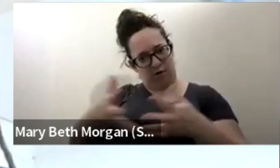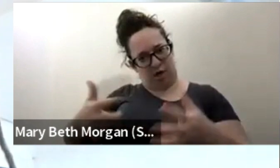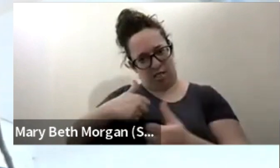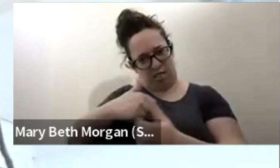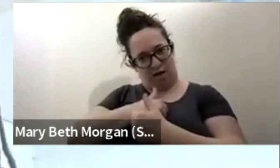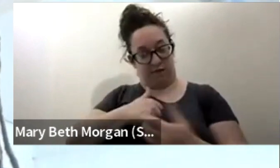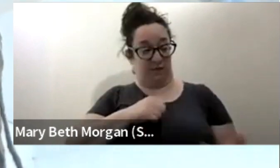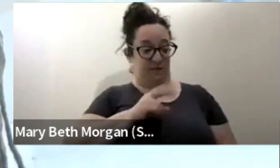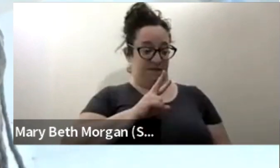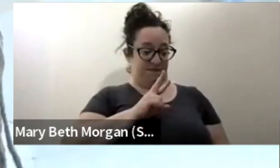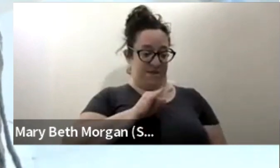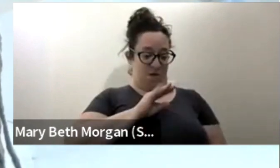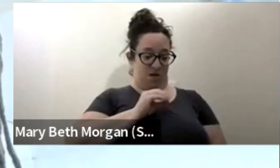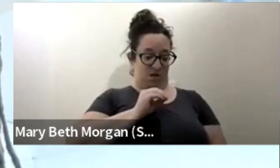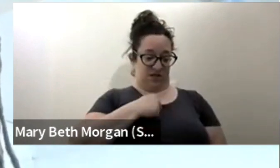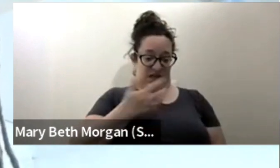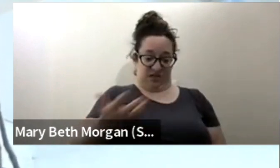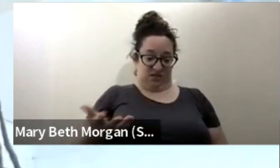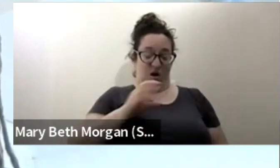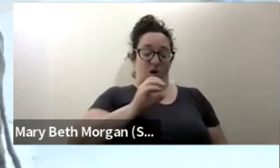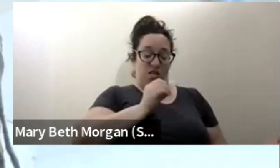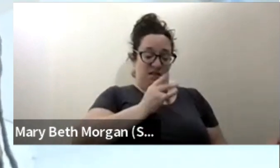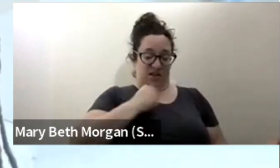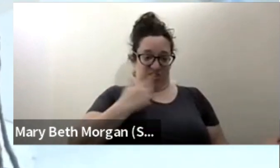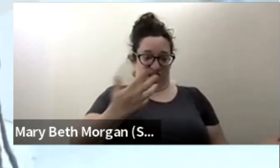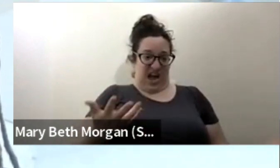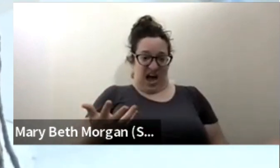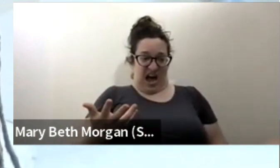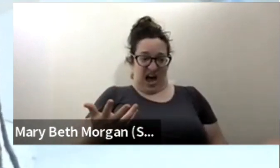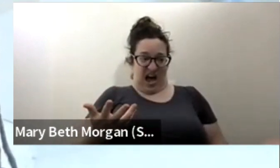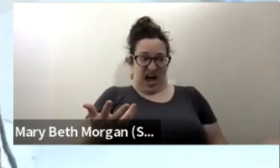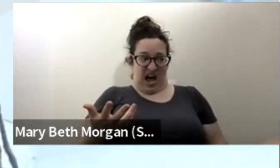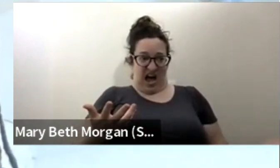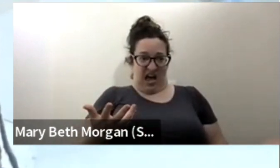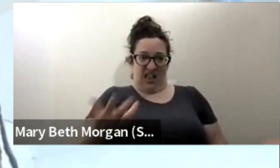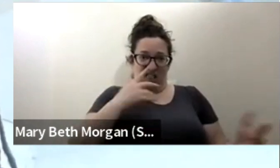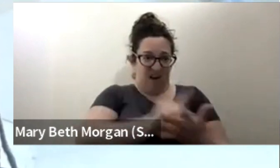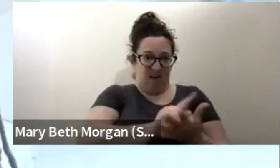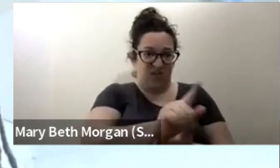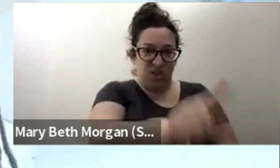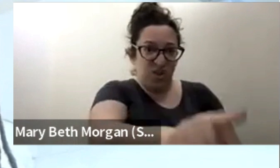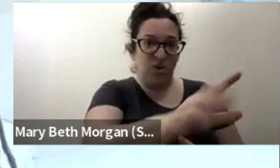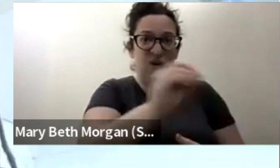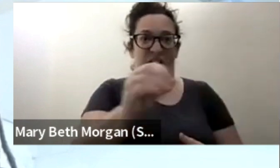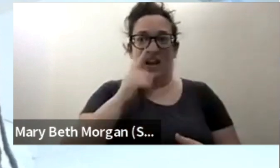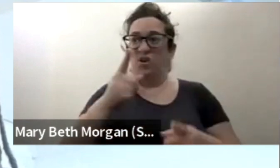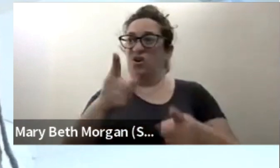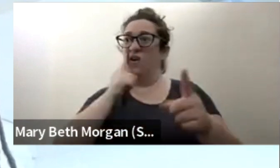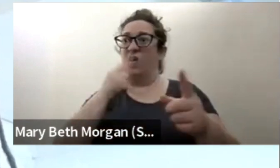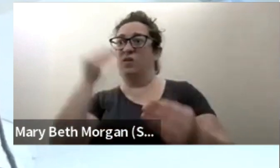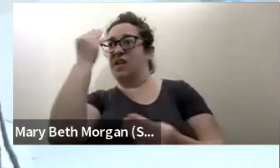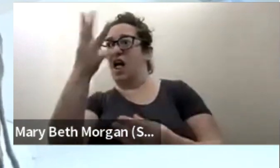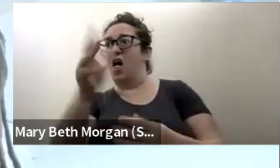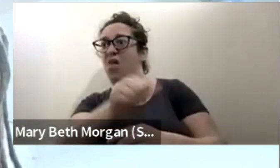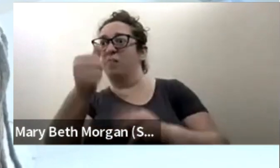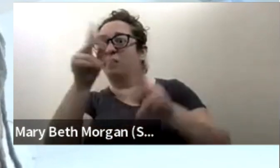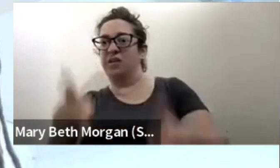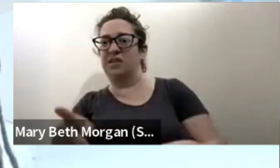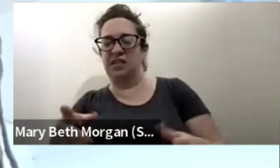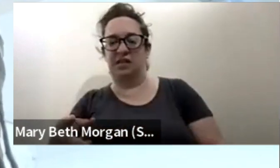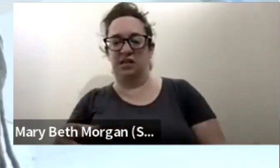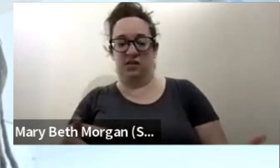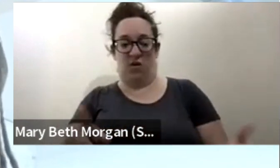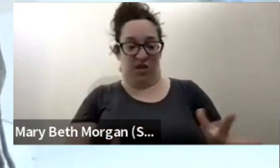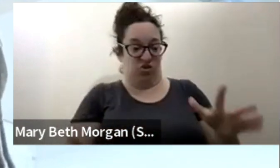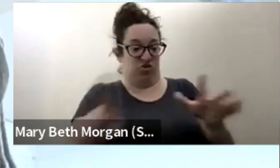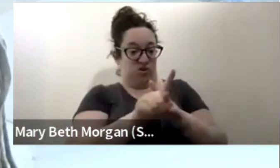I love her. Viola's like, well, this sucks. I'm in love with you, and now I've got to go and tell somebody how much you're in love with them. And